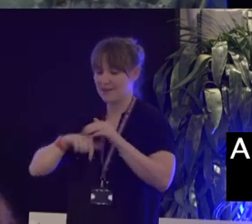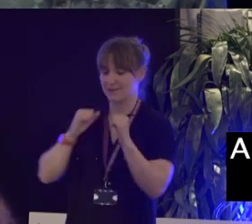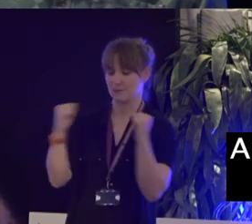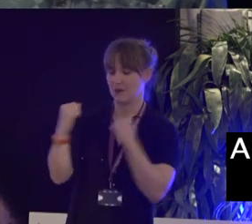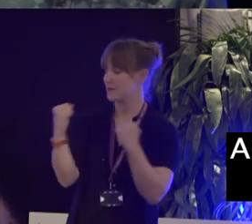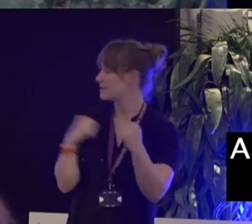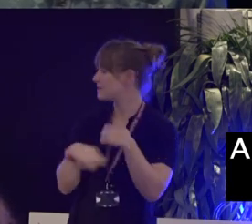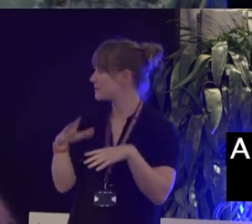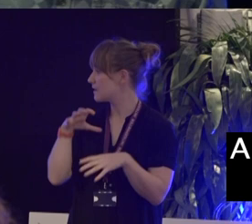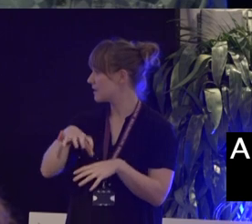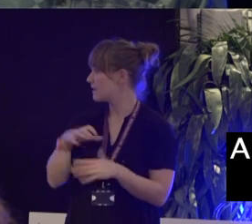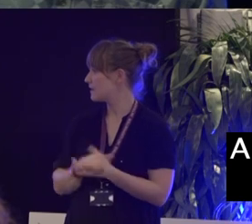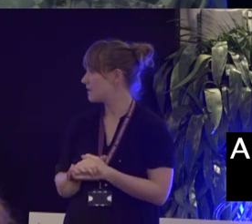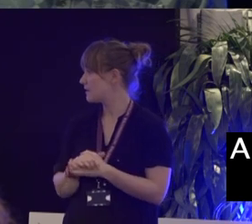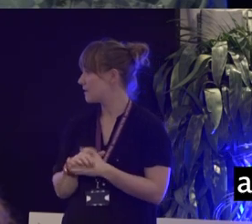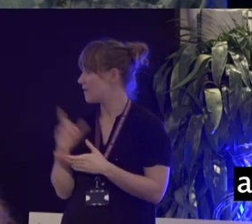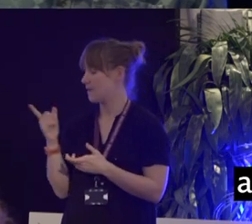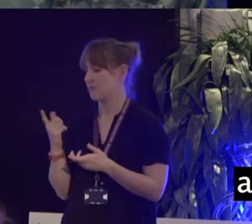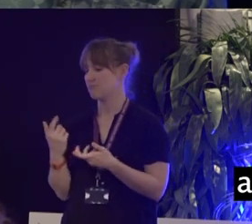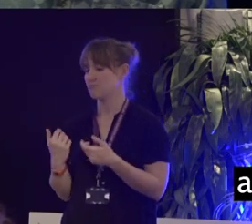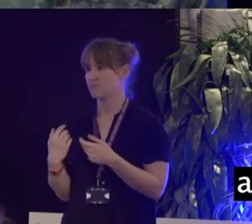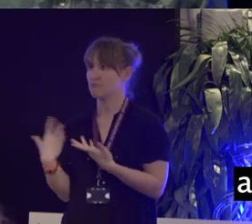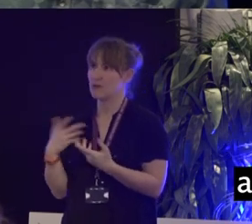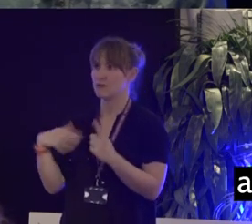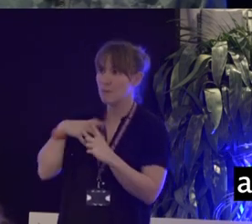That's kind of animated the practice I did and also